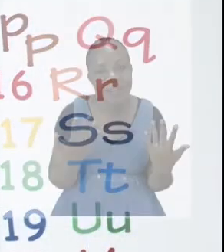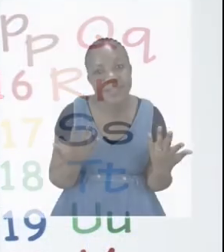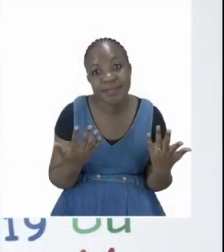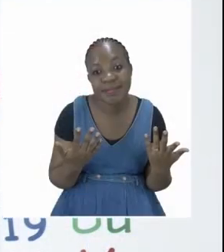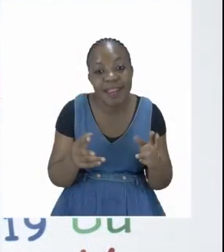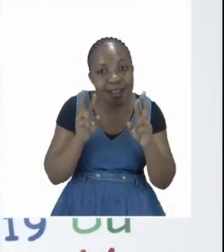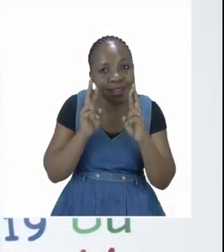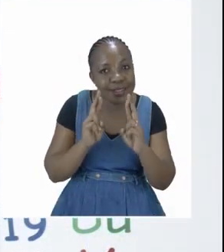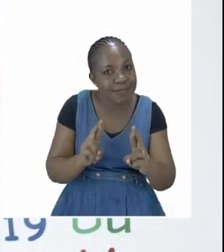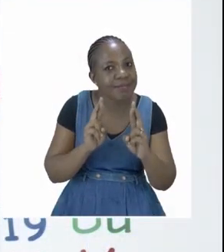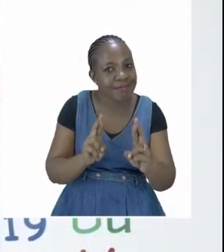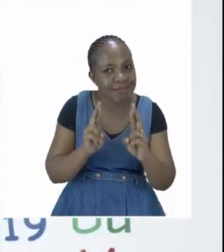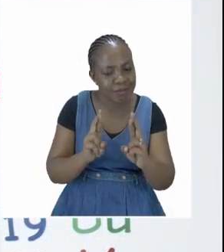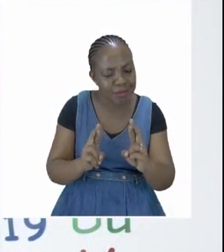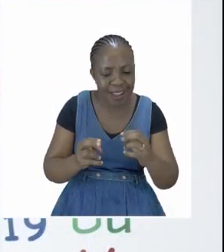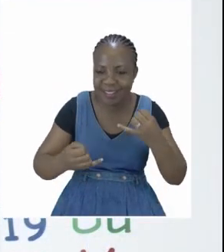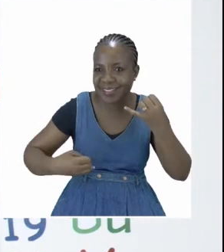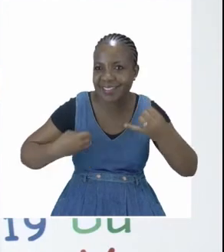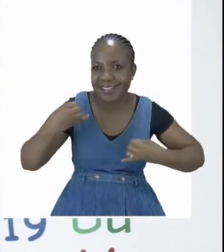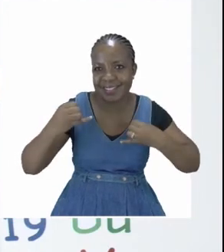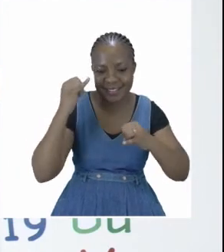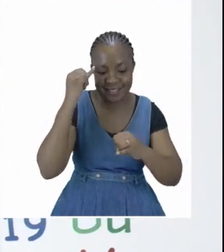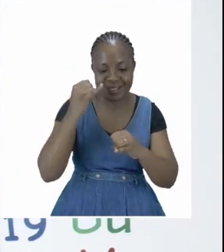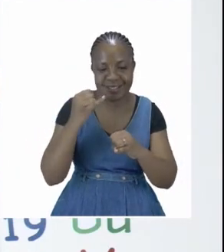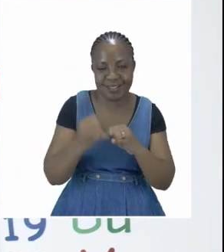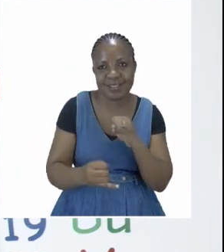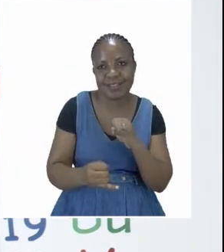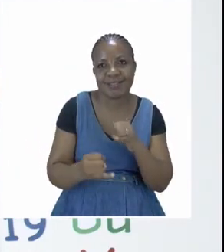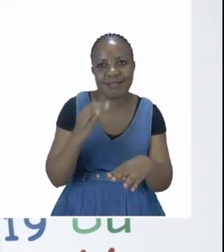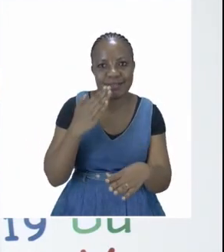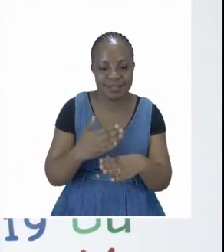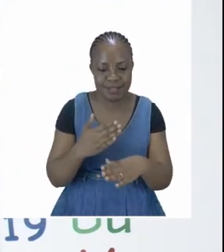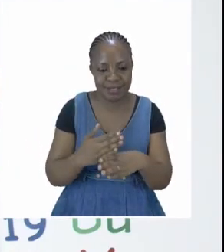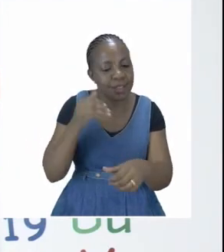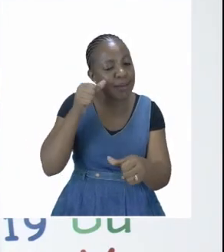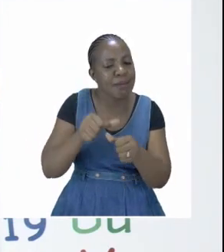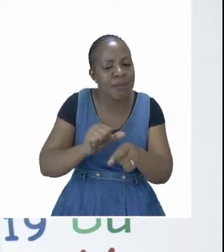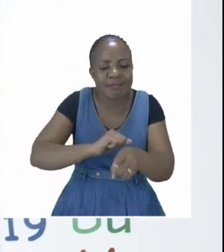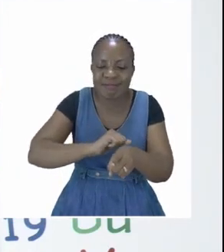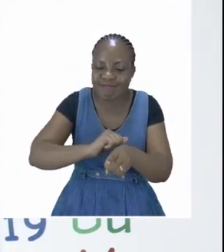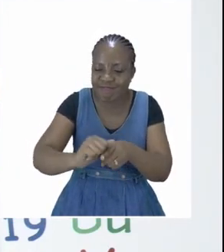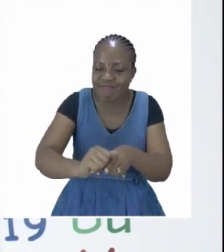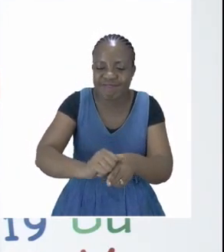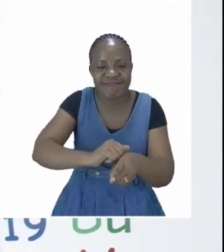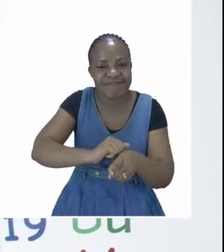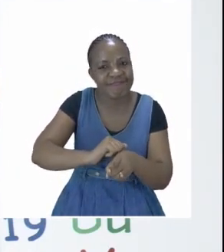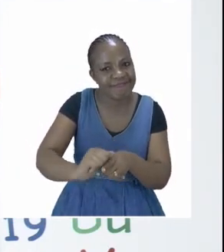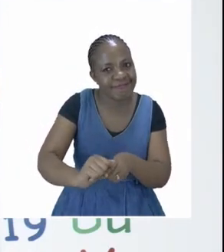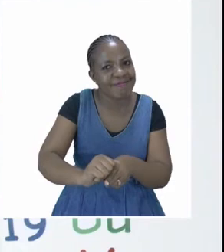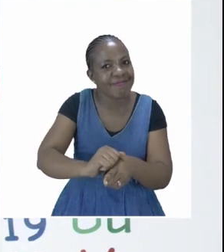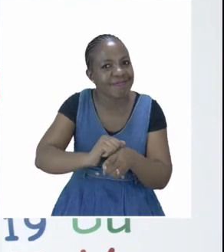I hope you enjoyed your last exercise. And remember, practice, practice,